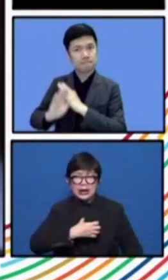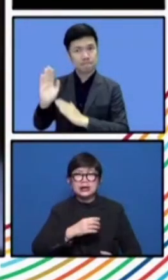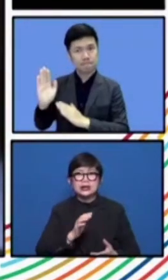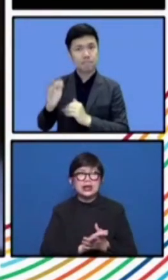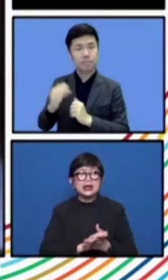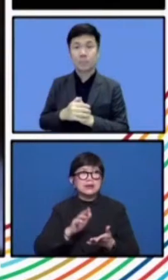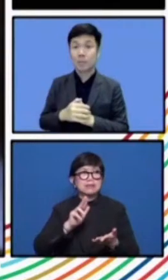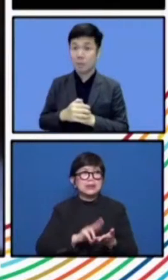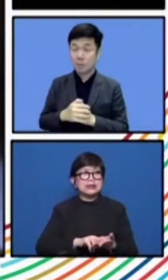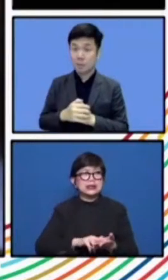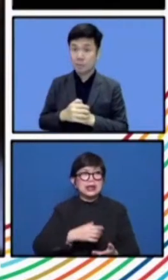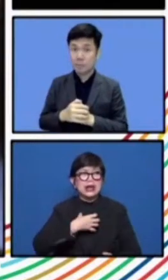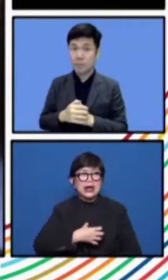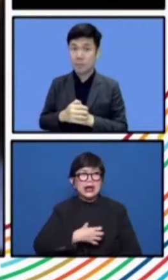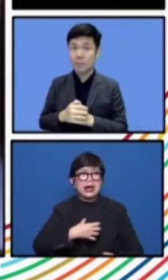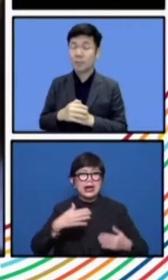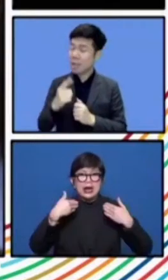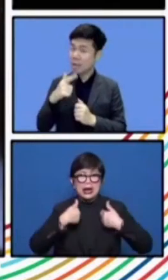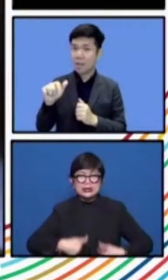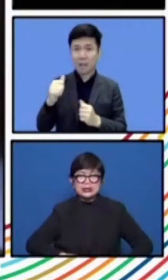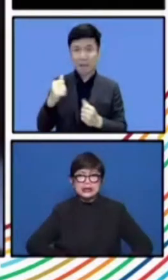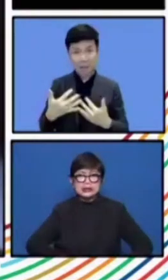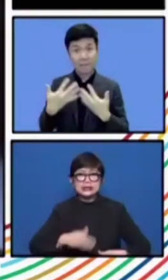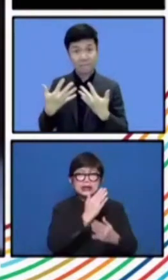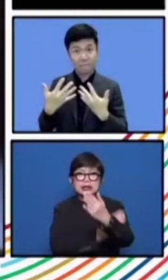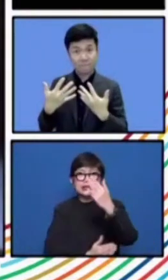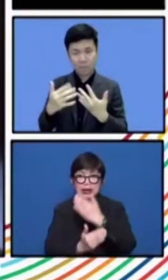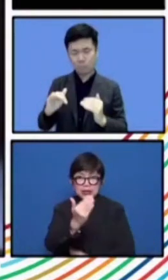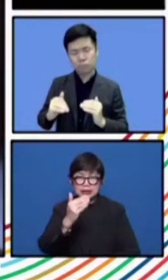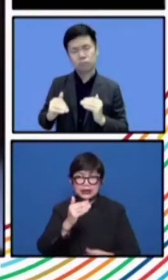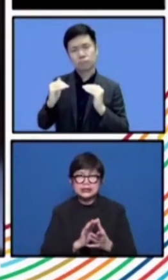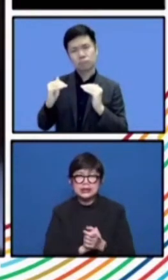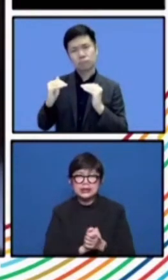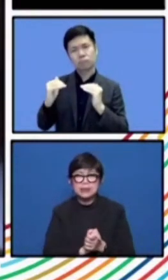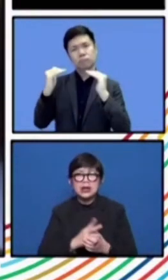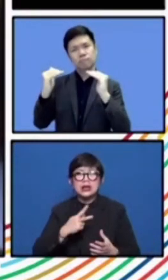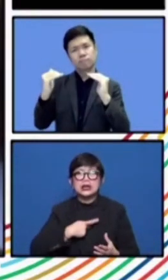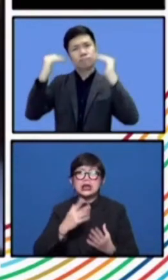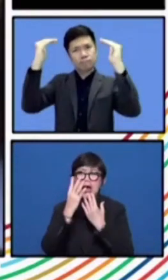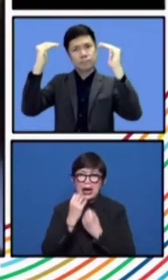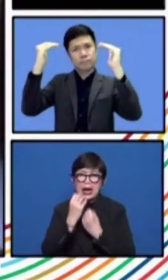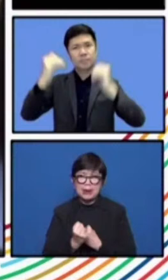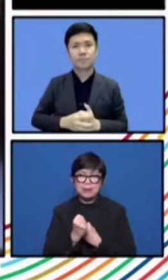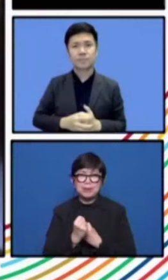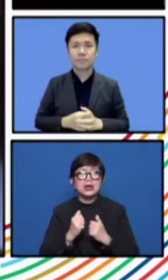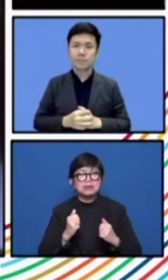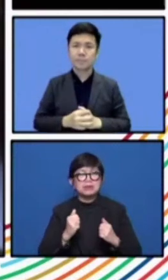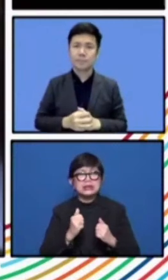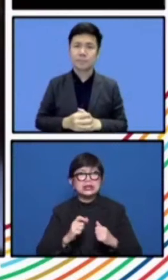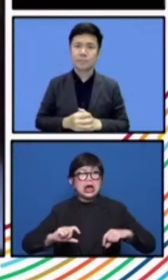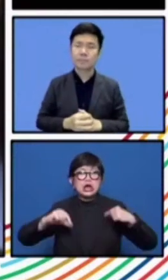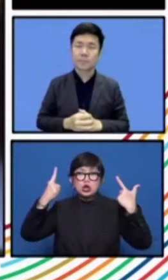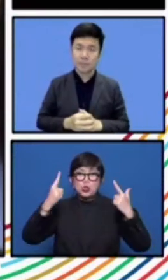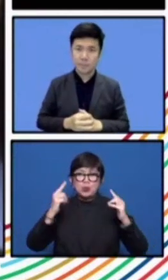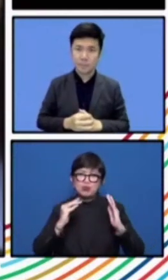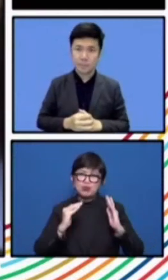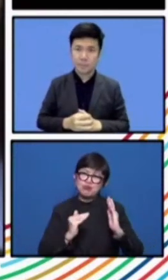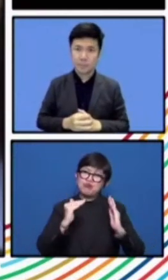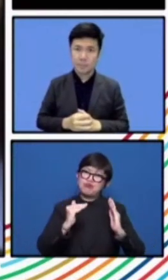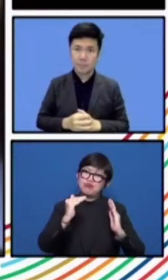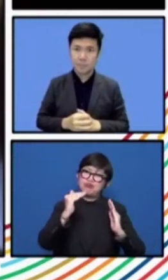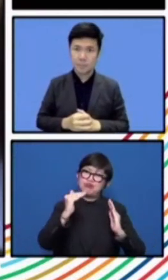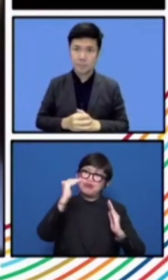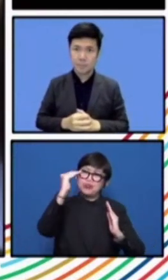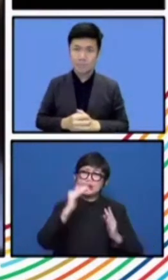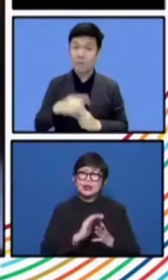expected to uplift their livelihood article 7 fundamental rights section 15 of the Constitution states